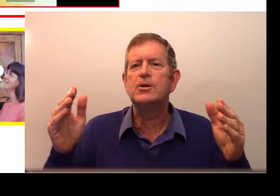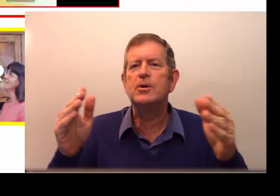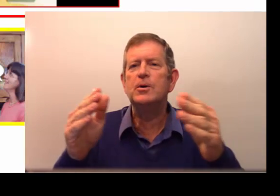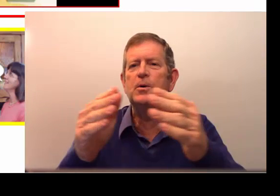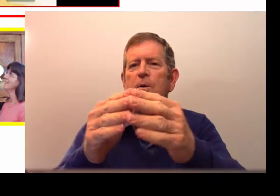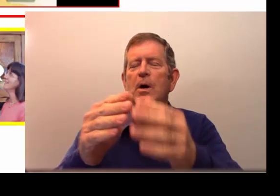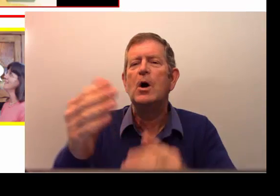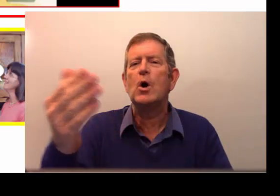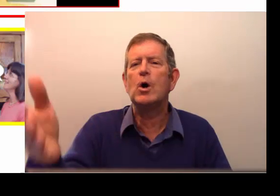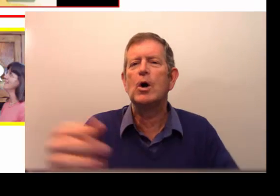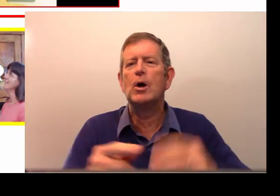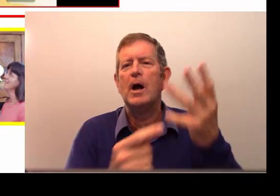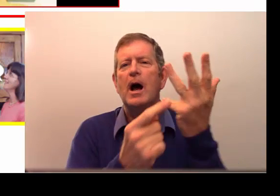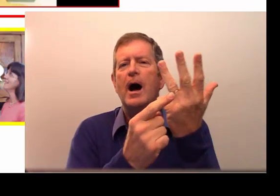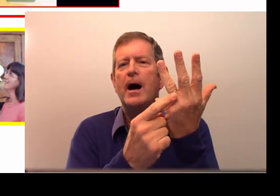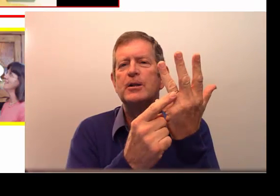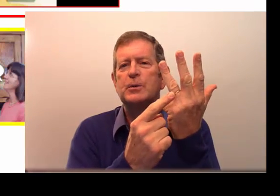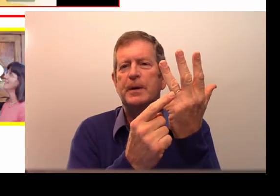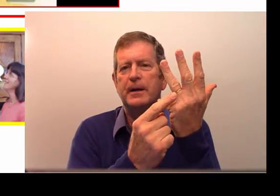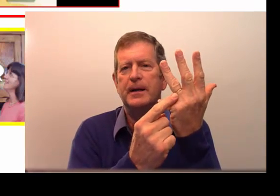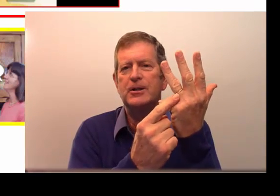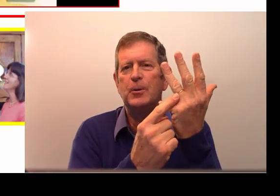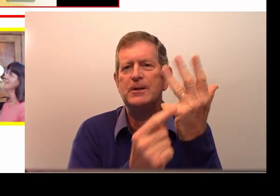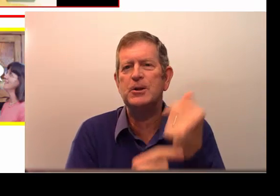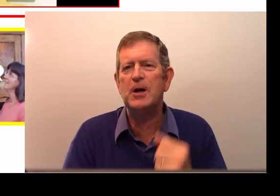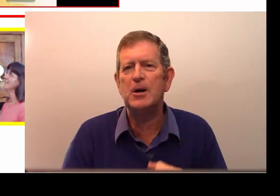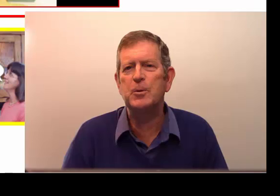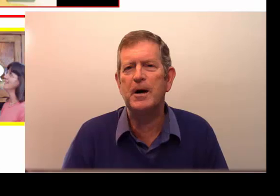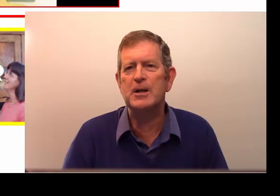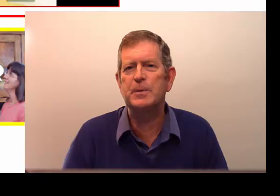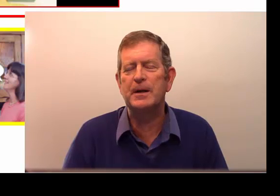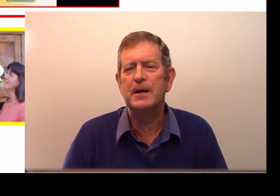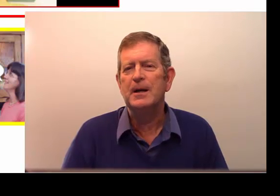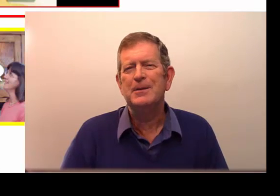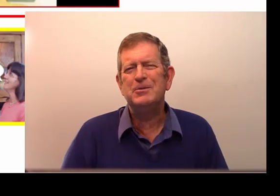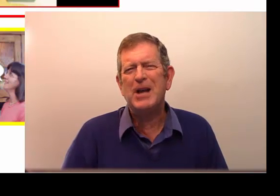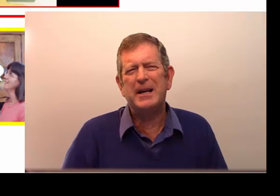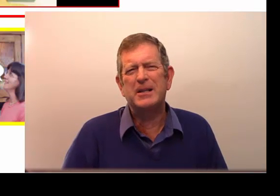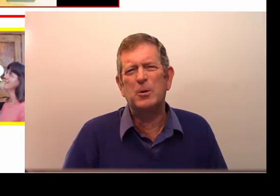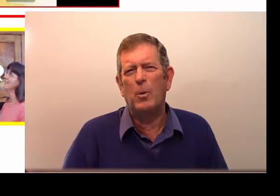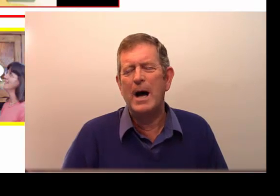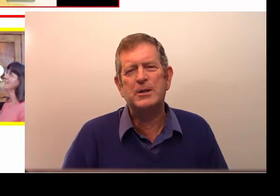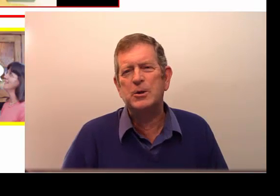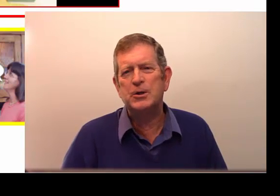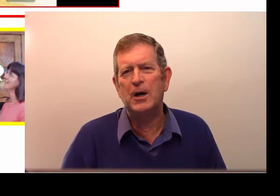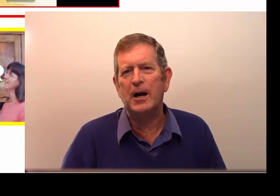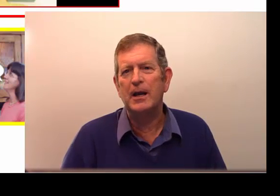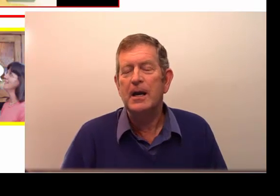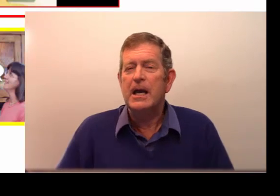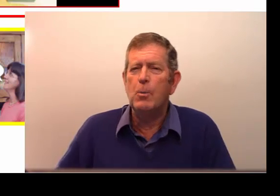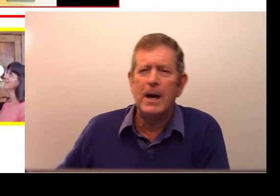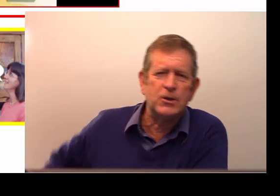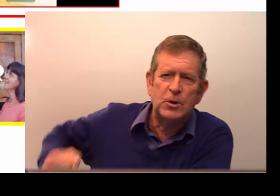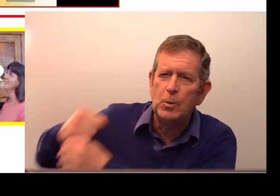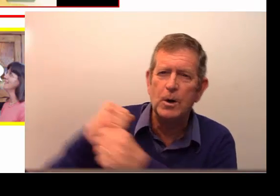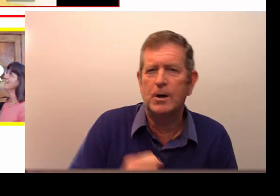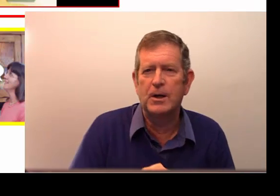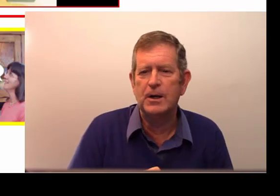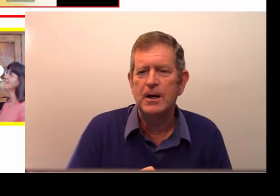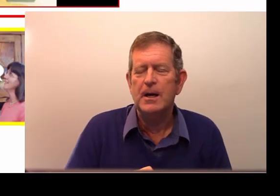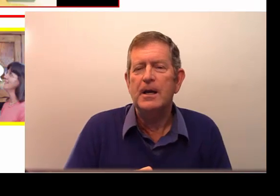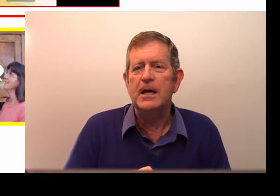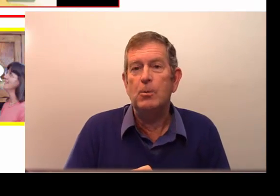talk to her husband. She wants to talk to her husband. John doesn't want to talk. He wants